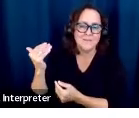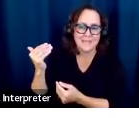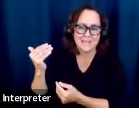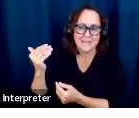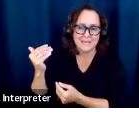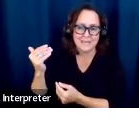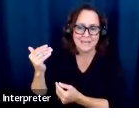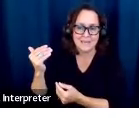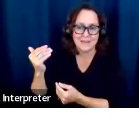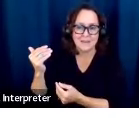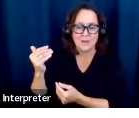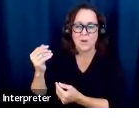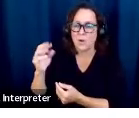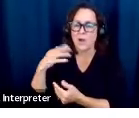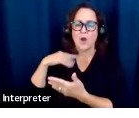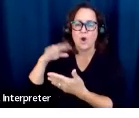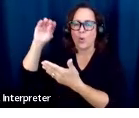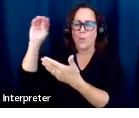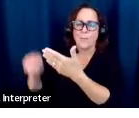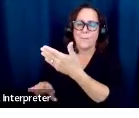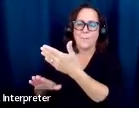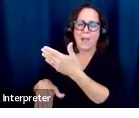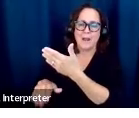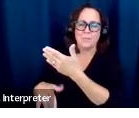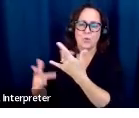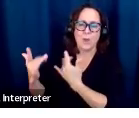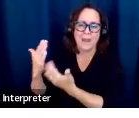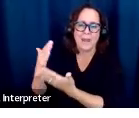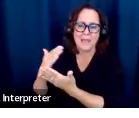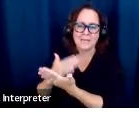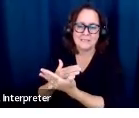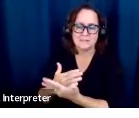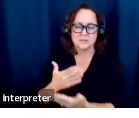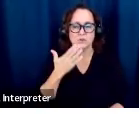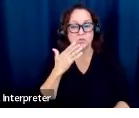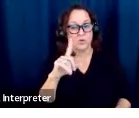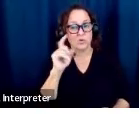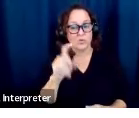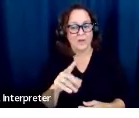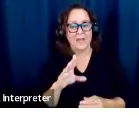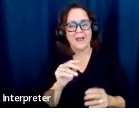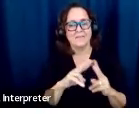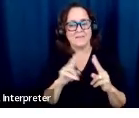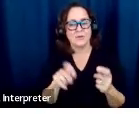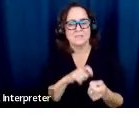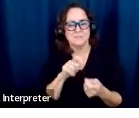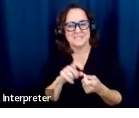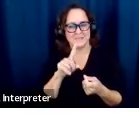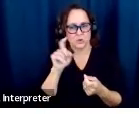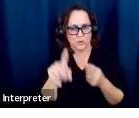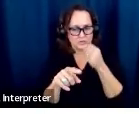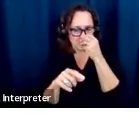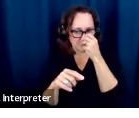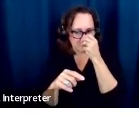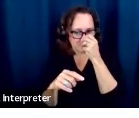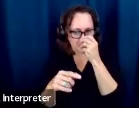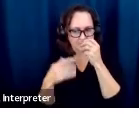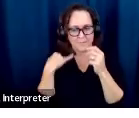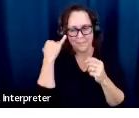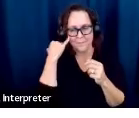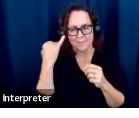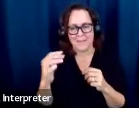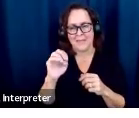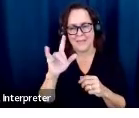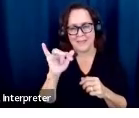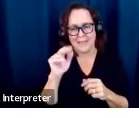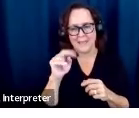list, or would they go to the bottom of it? Lisa, this is a good question. It's also a very specific question. I imagine, Elian,